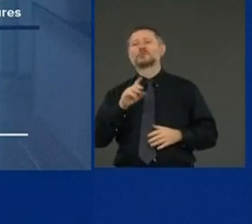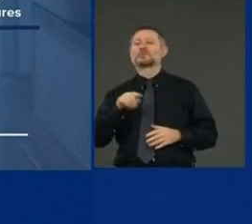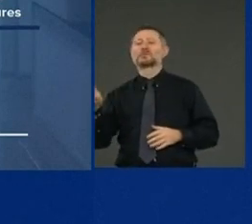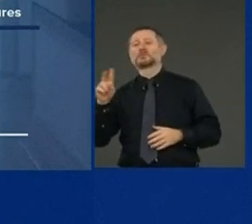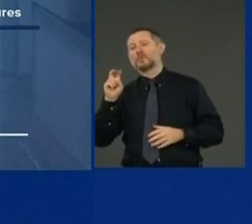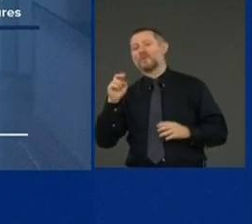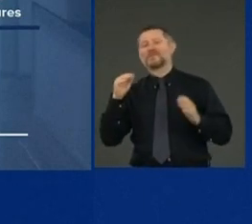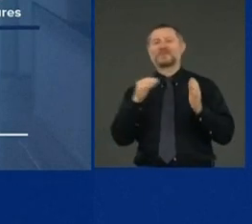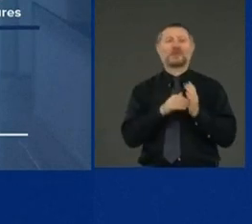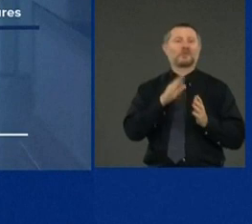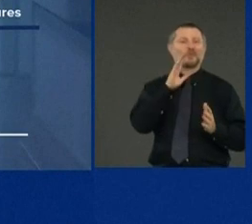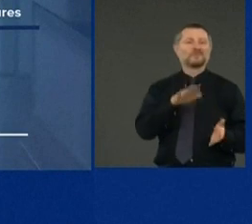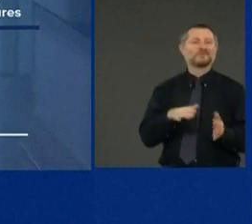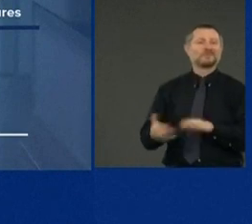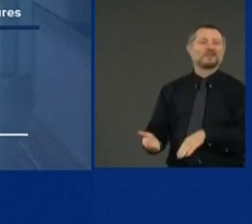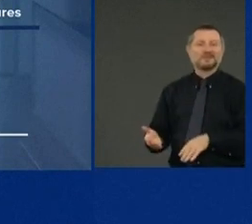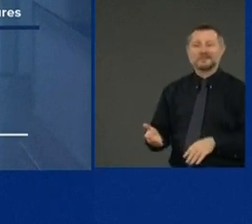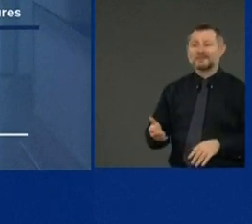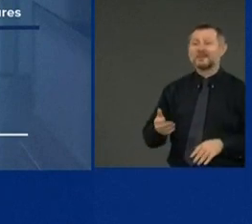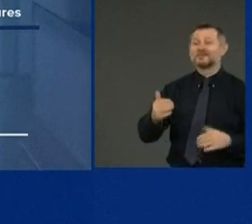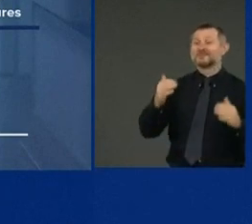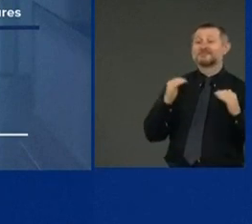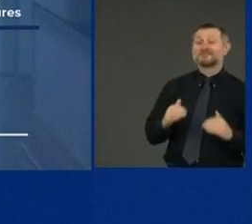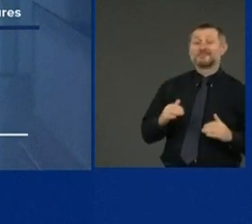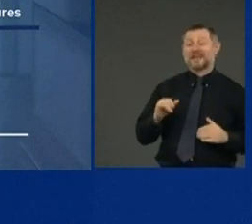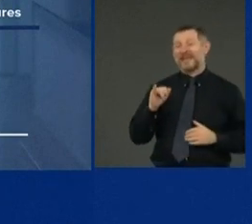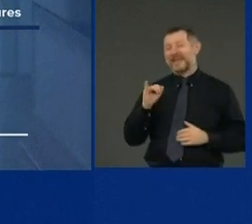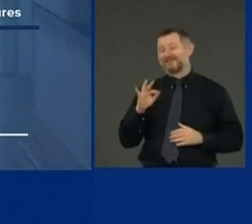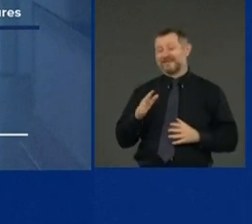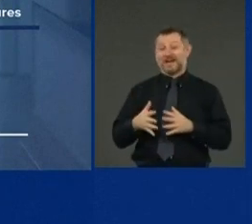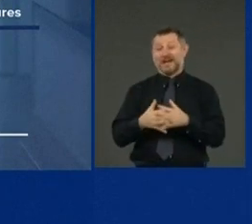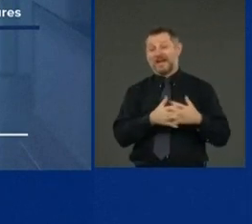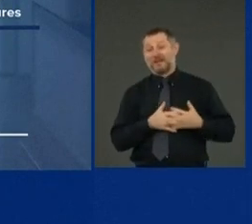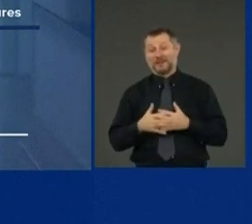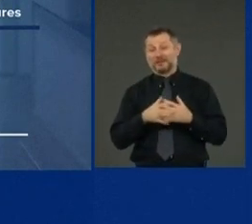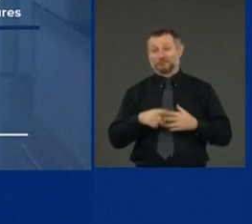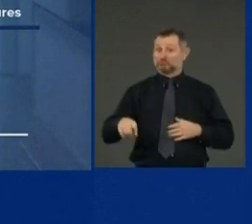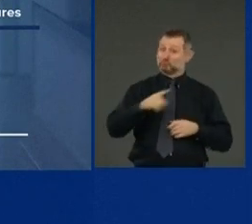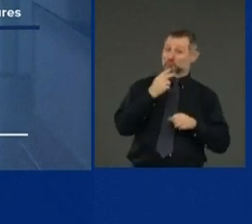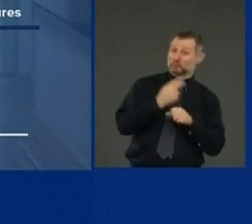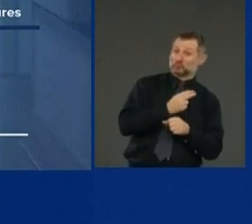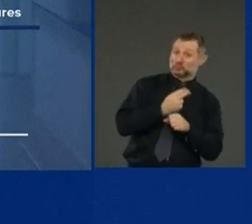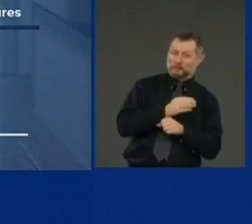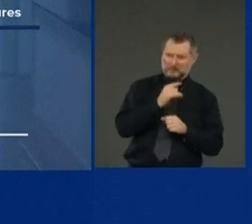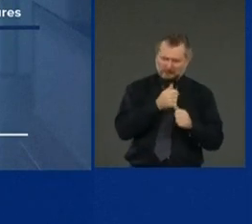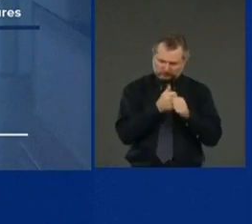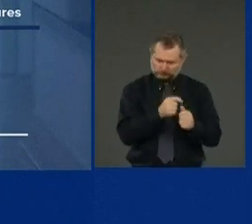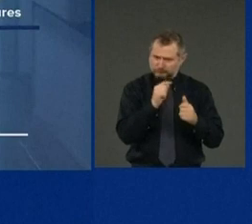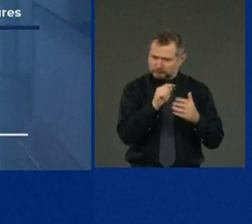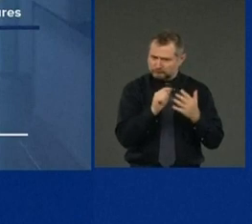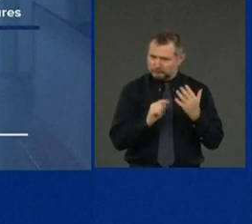If this nation uses mitigation. If you don't use mitigation,